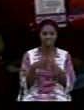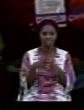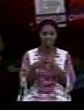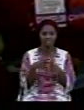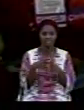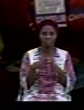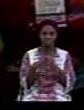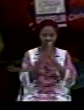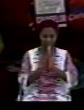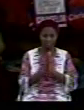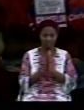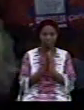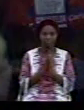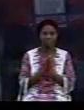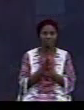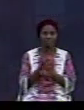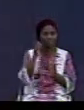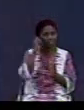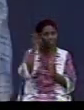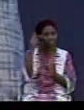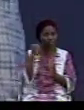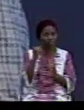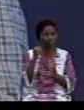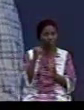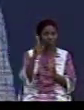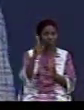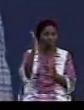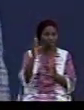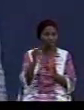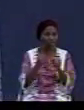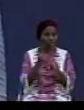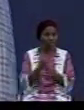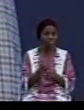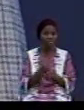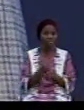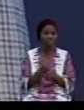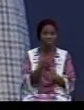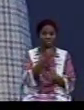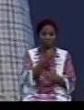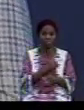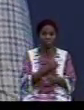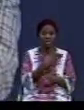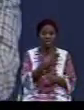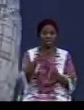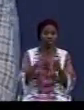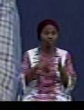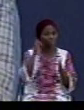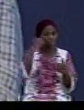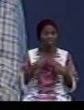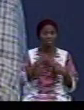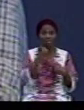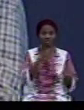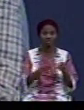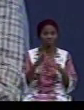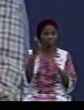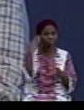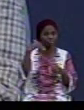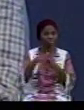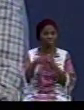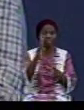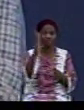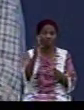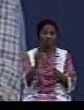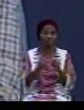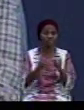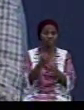He was 40, and what he had not done in 40 years, the new life he didn't have in